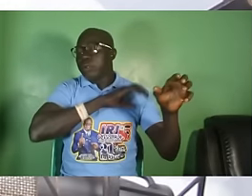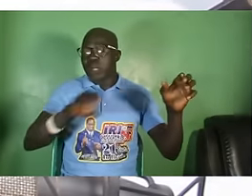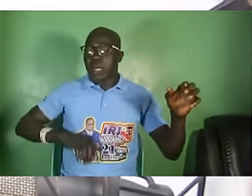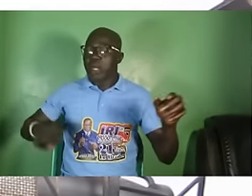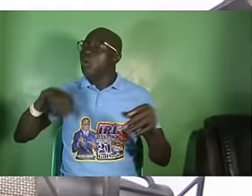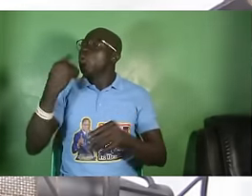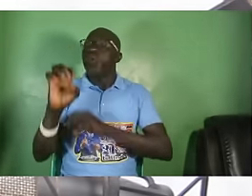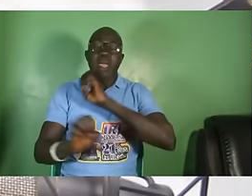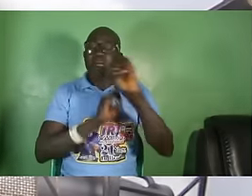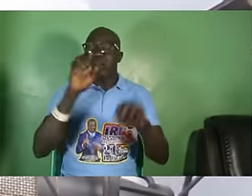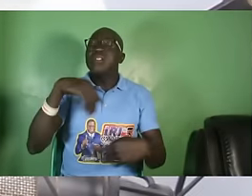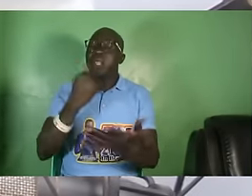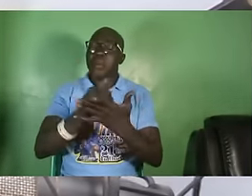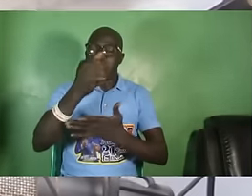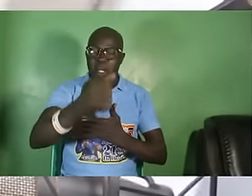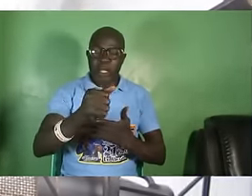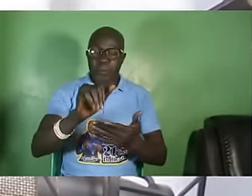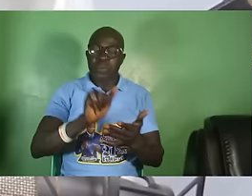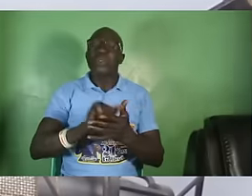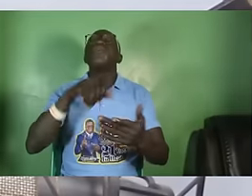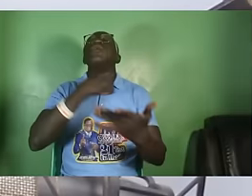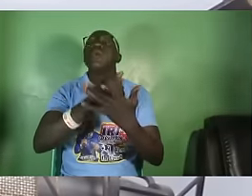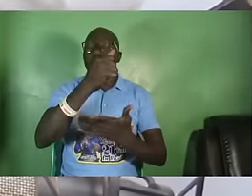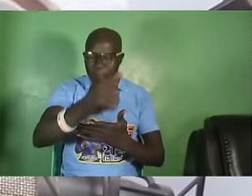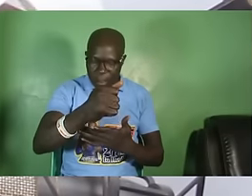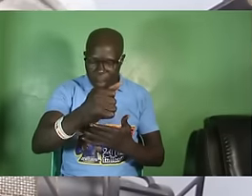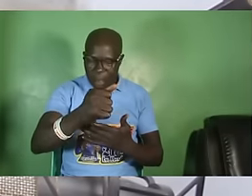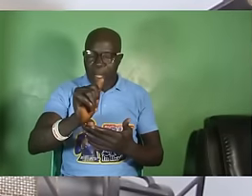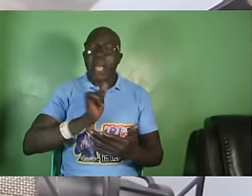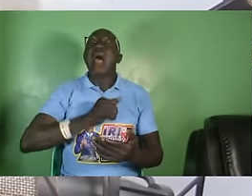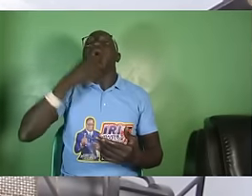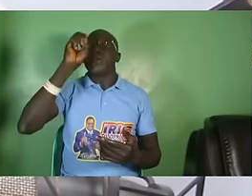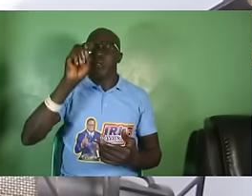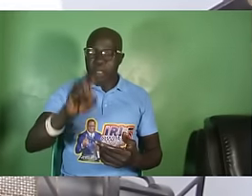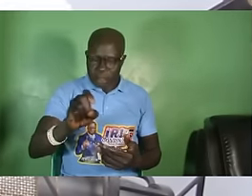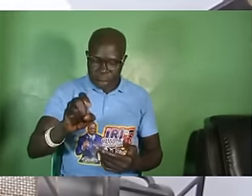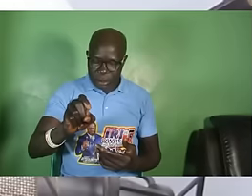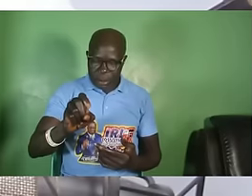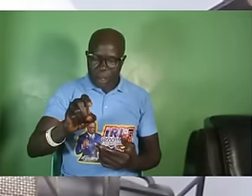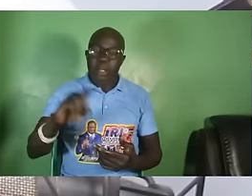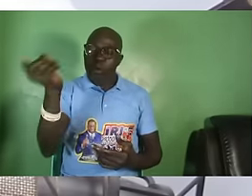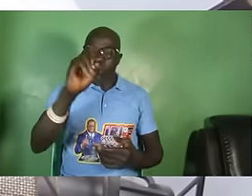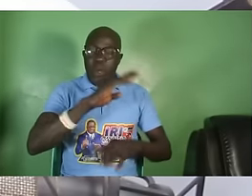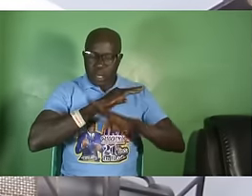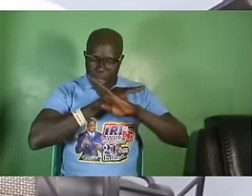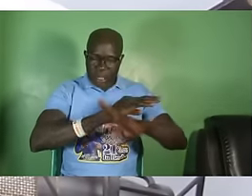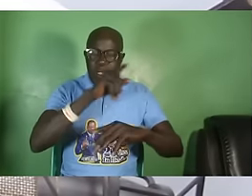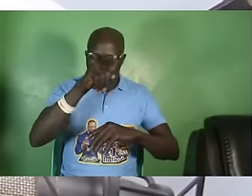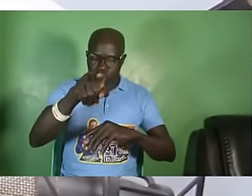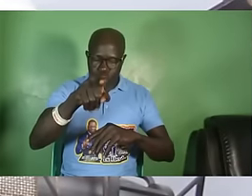Christ. So that I can say amen. Say amen. I decree. Where you